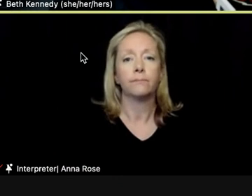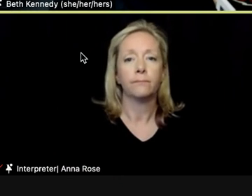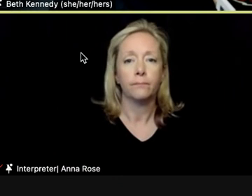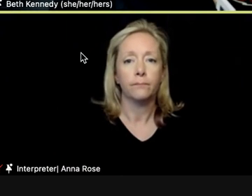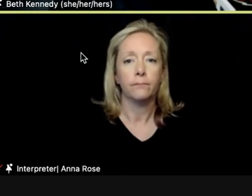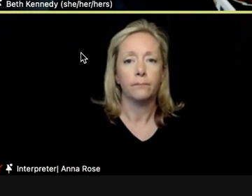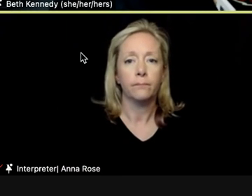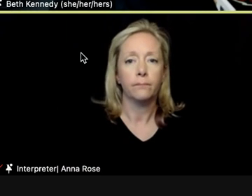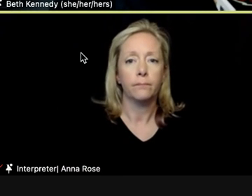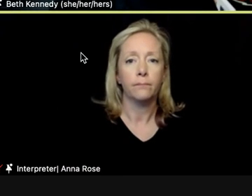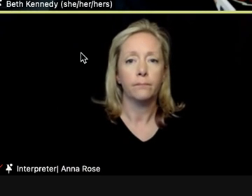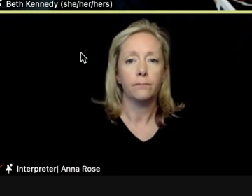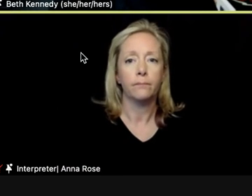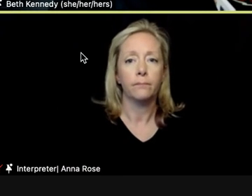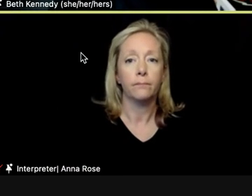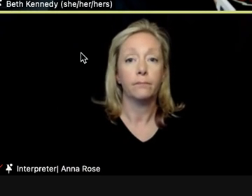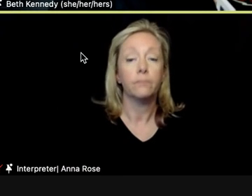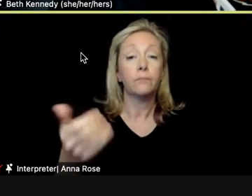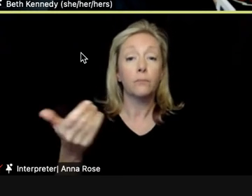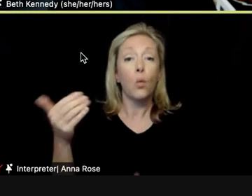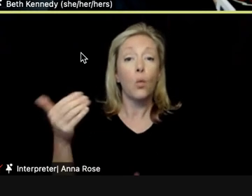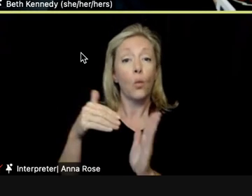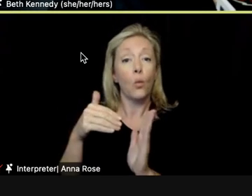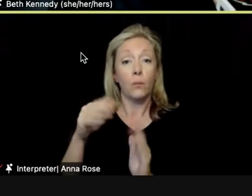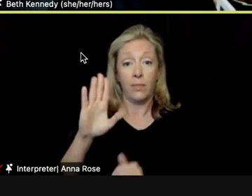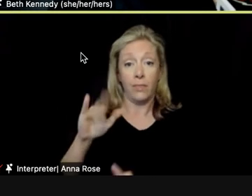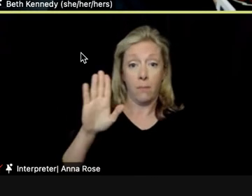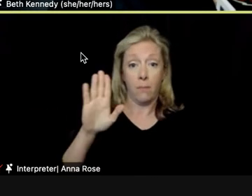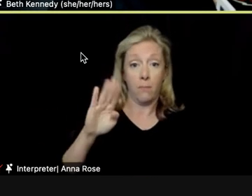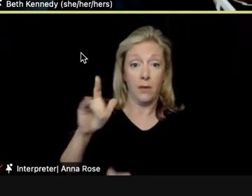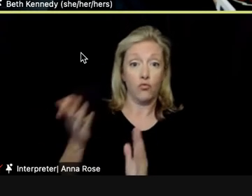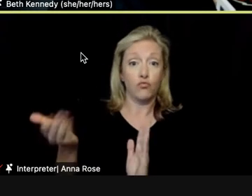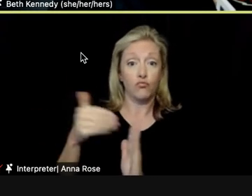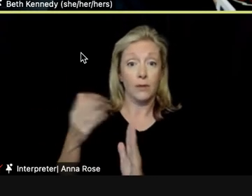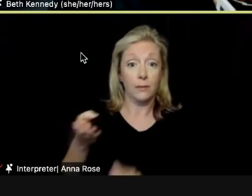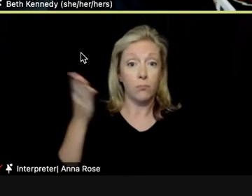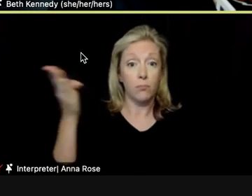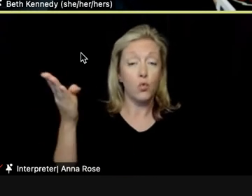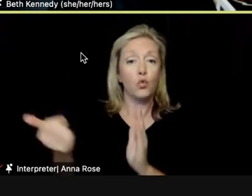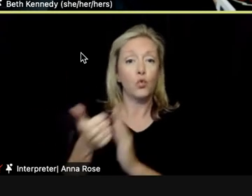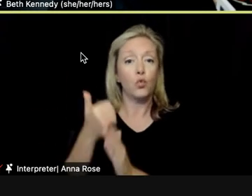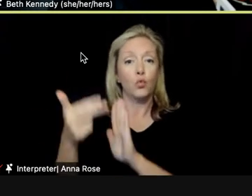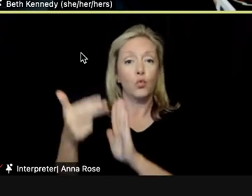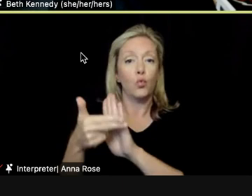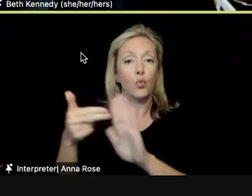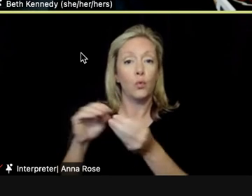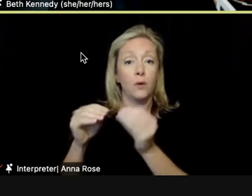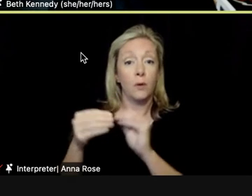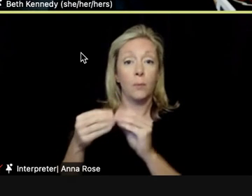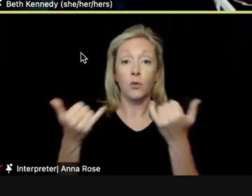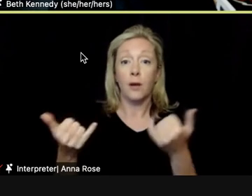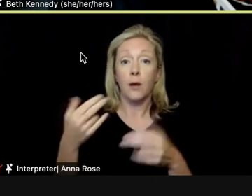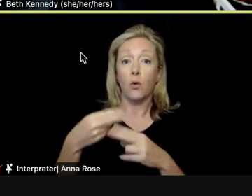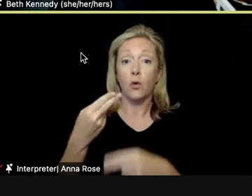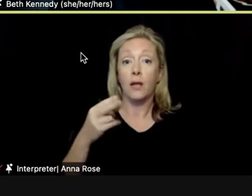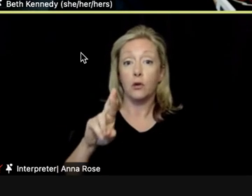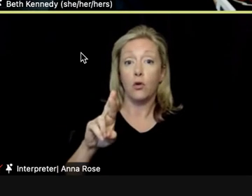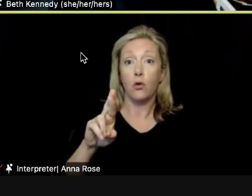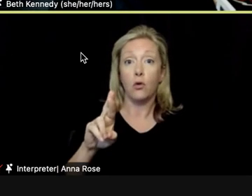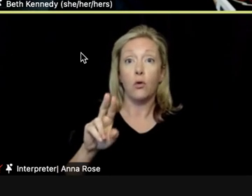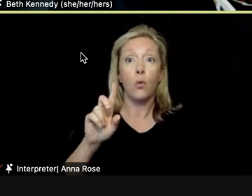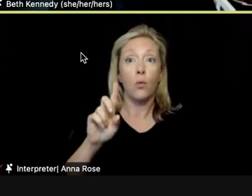gets reintroduced, it gets new numbers. So these are the current numbers: HR 1959 or